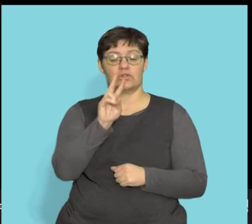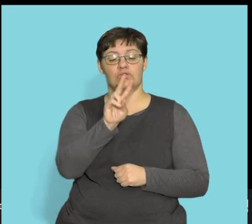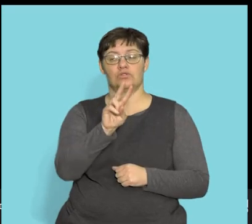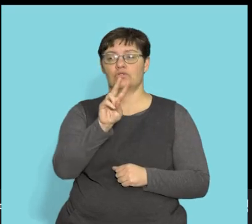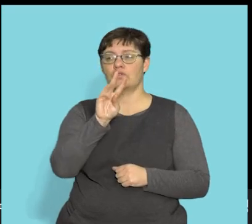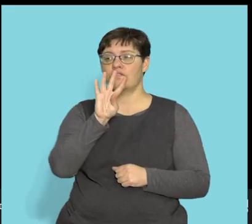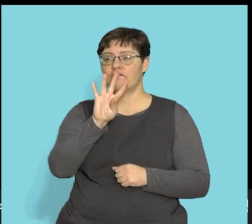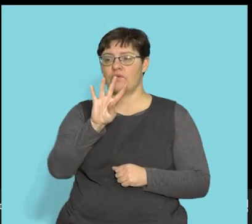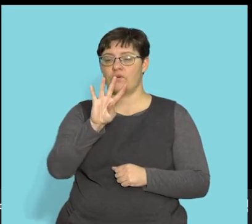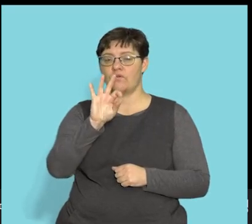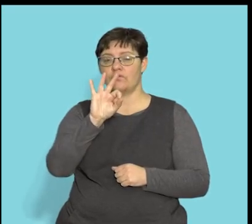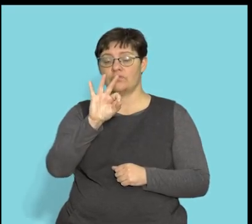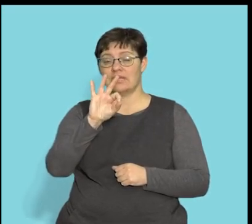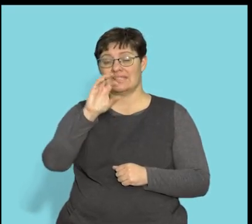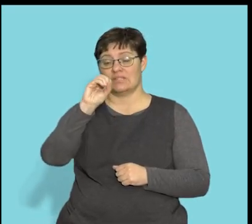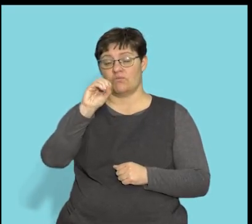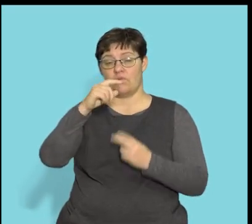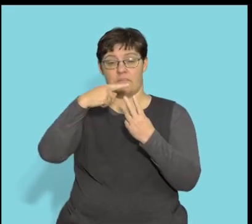me 2430 pi.